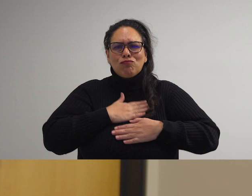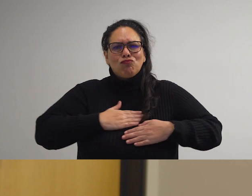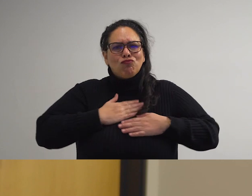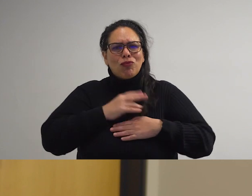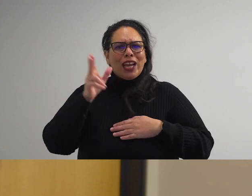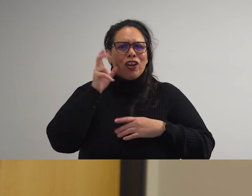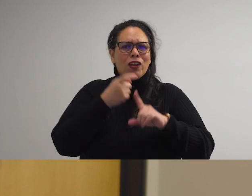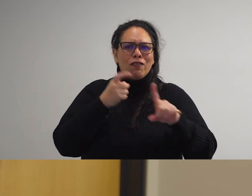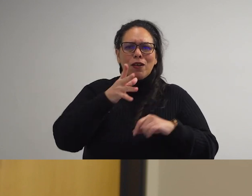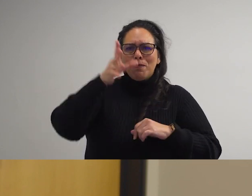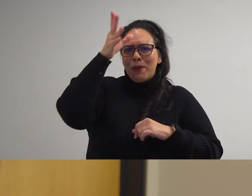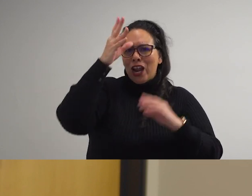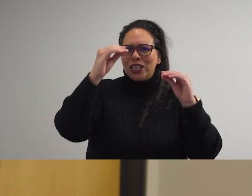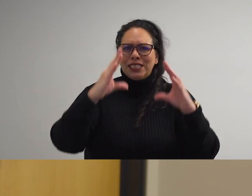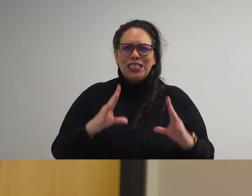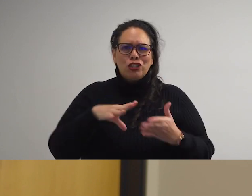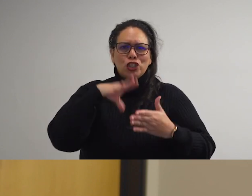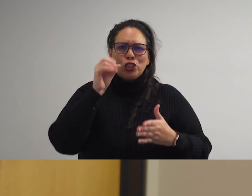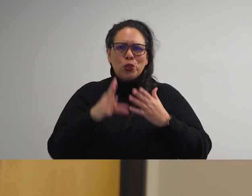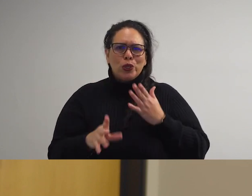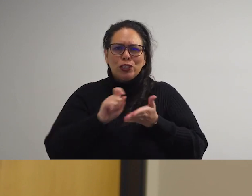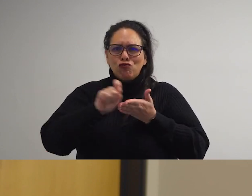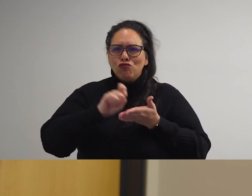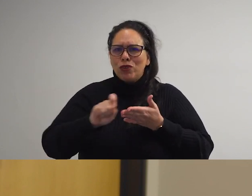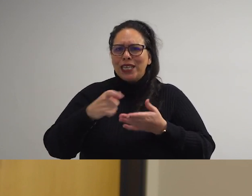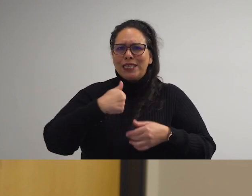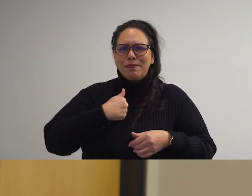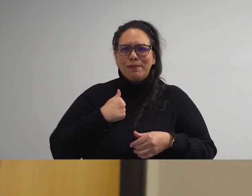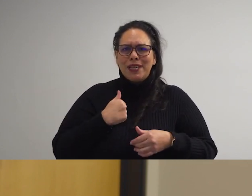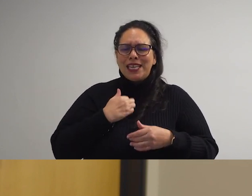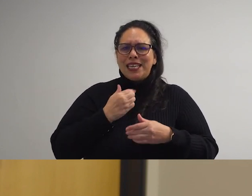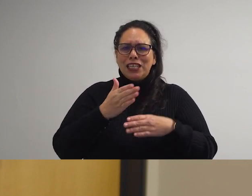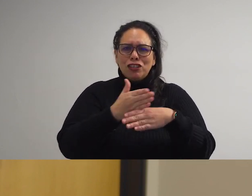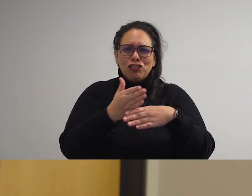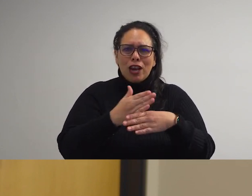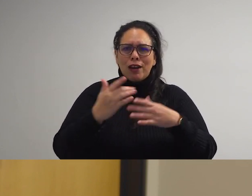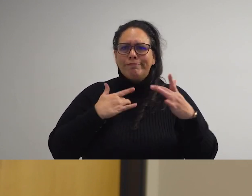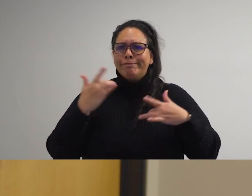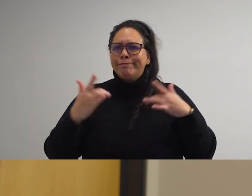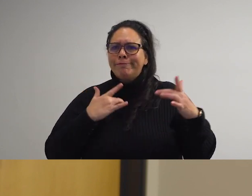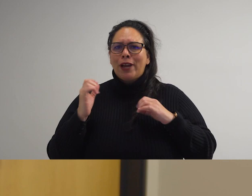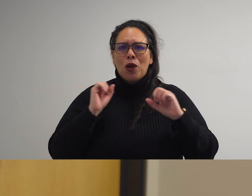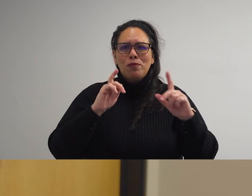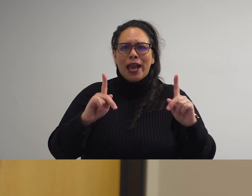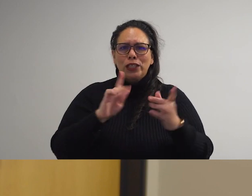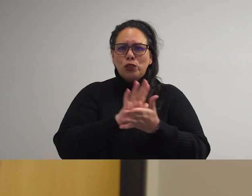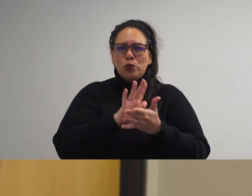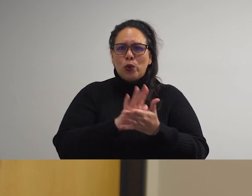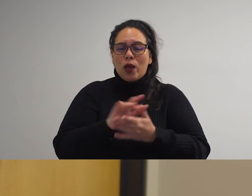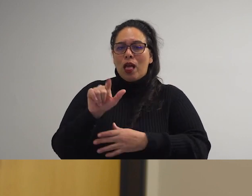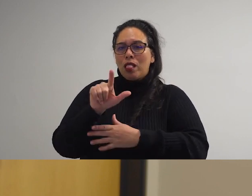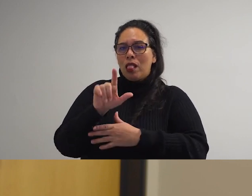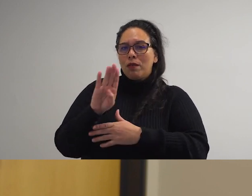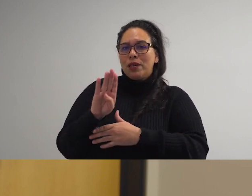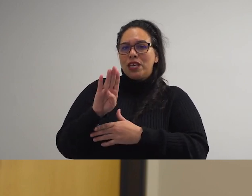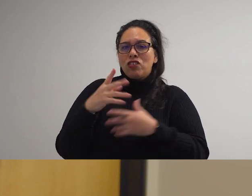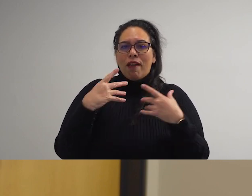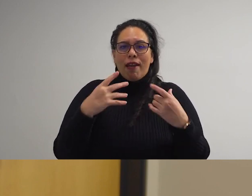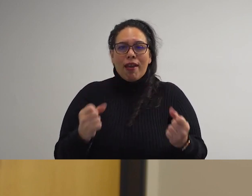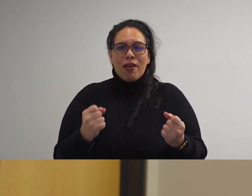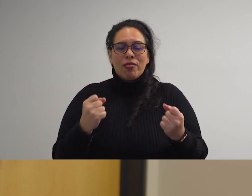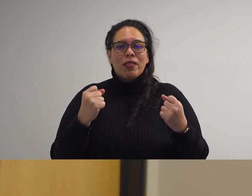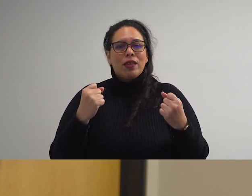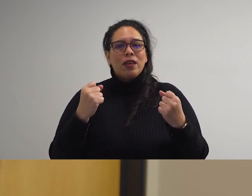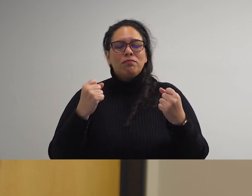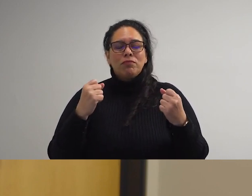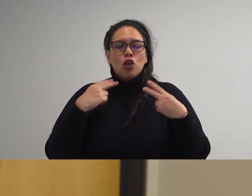teachers, and even some of our students who have written to me to share their excitement about returning to school. Long Beach Health and Human